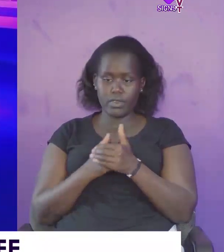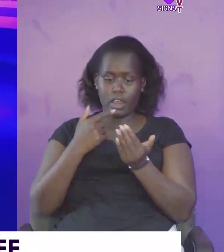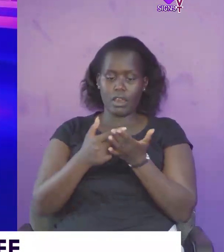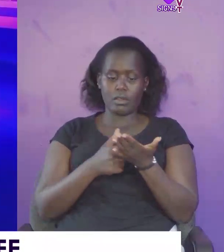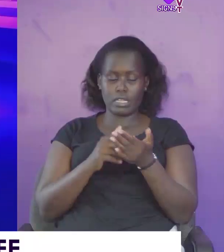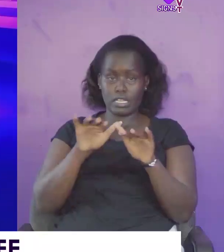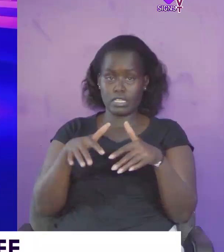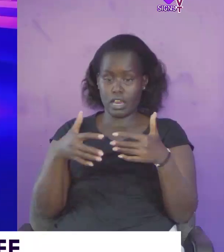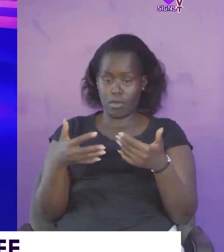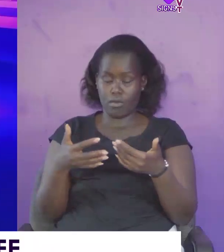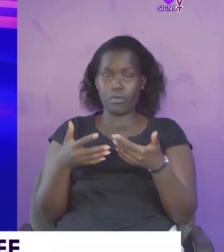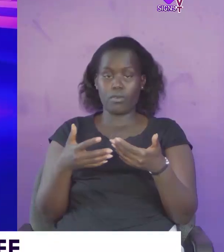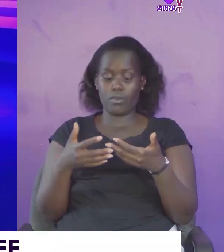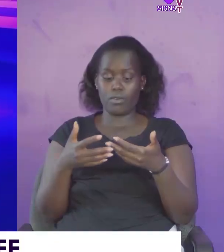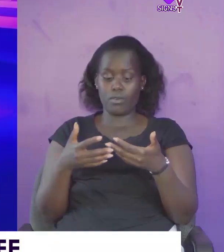like